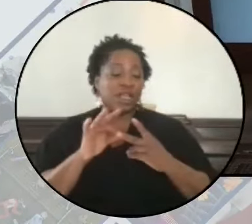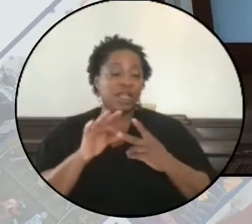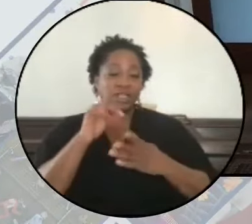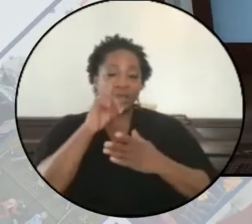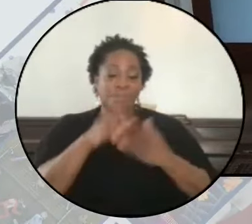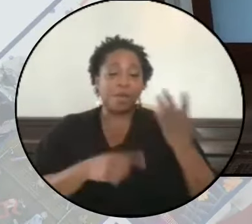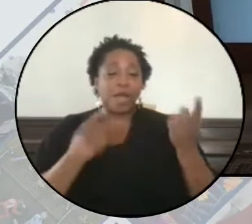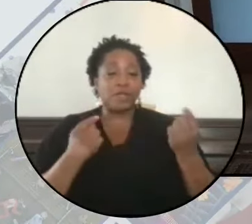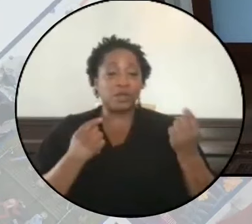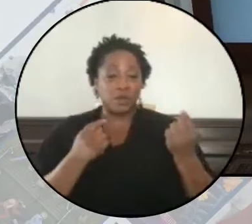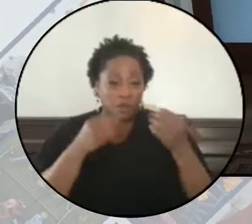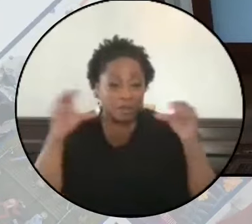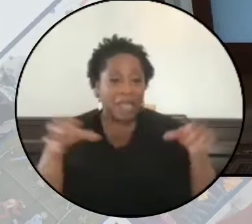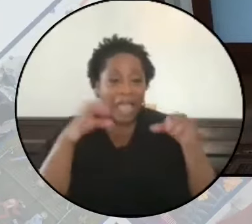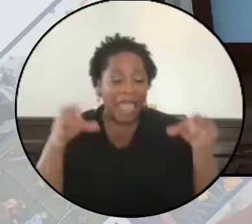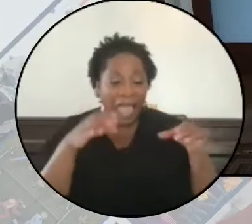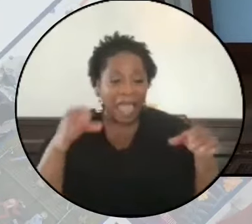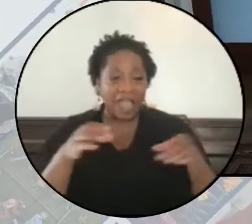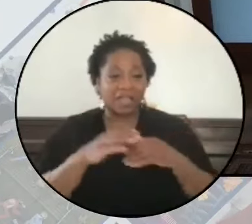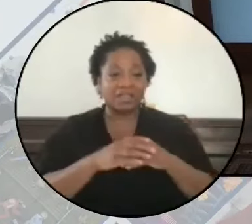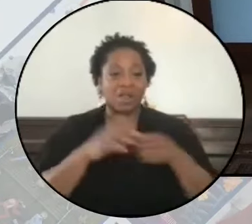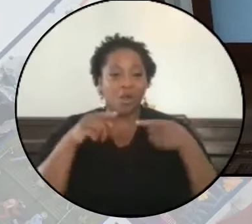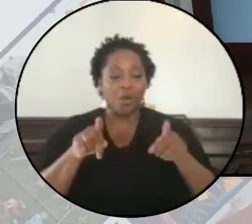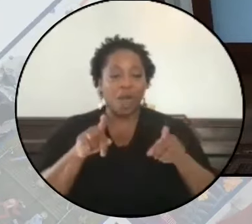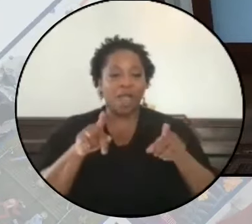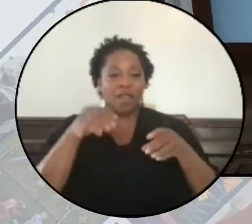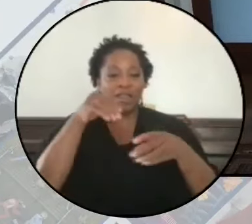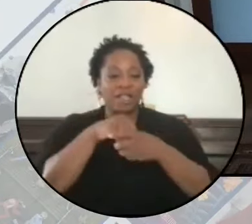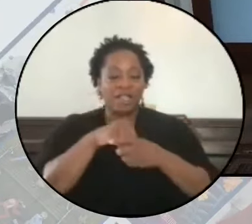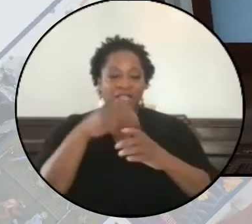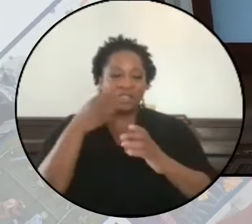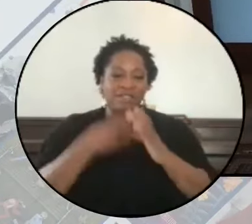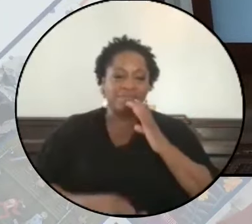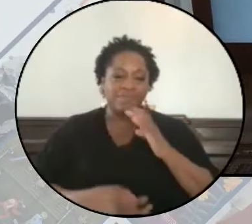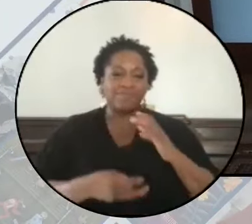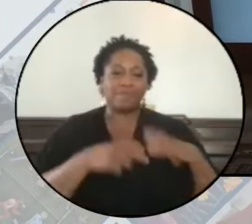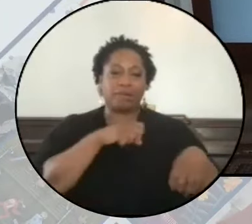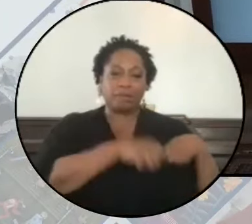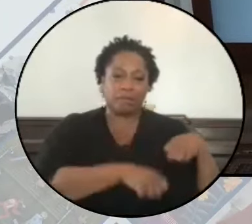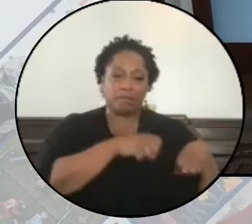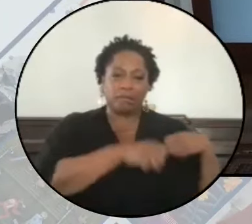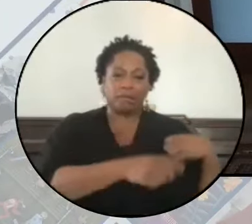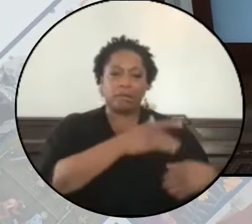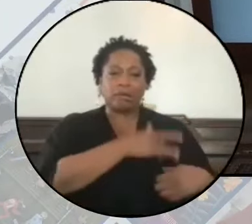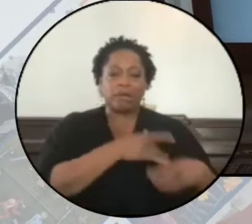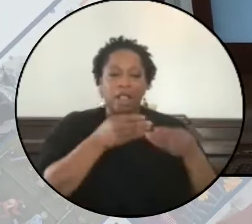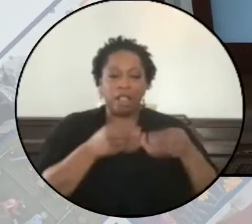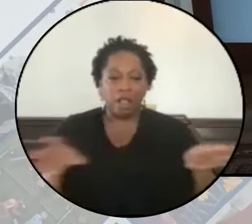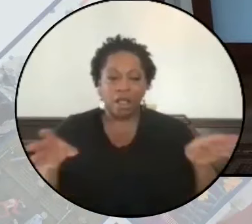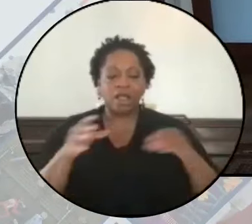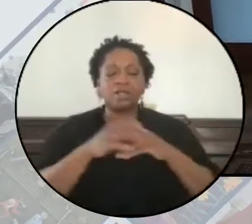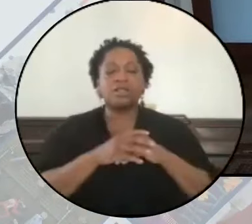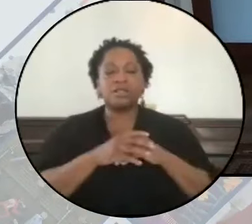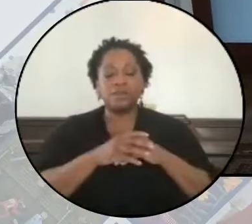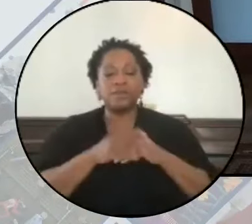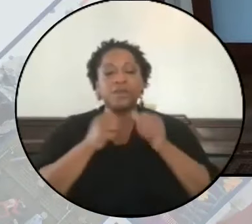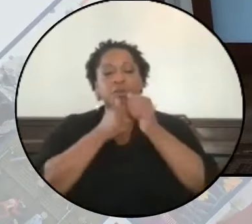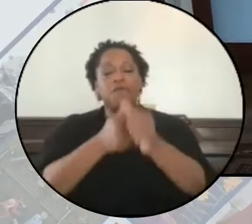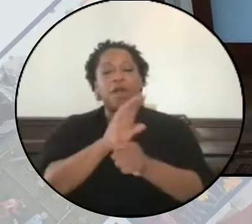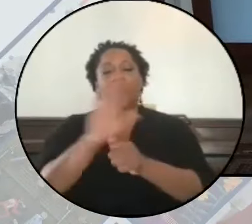to act while they are still in a state of Deep morning and I think we follow